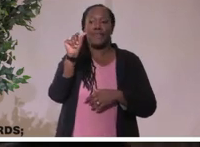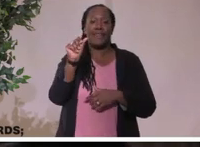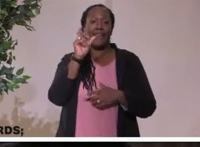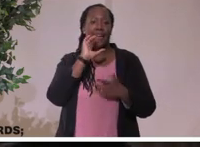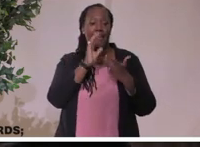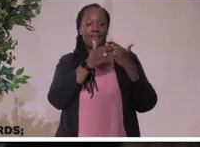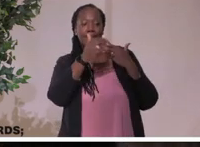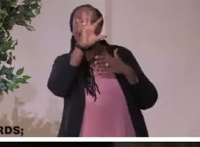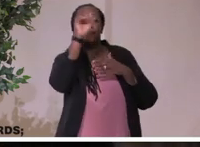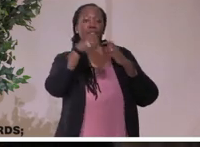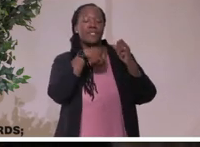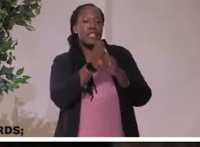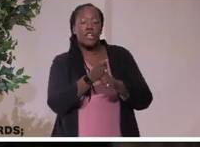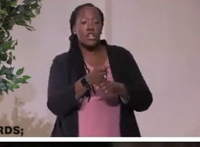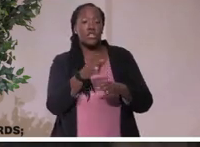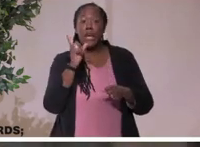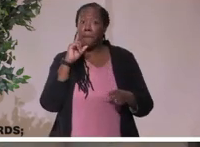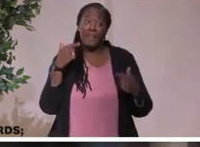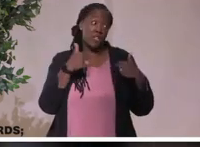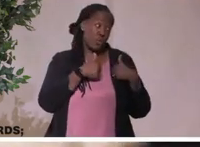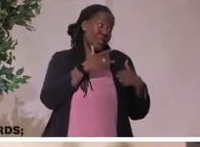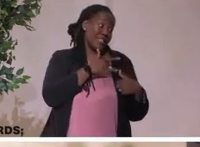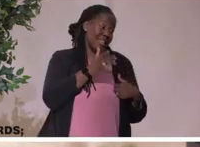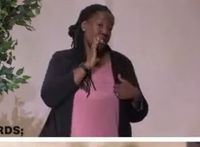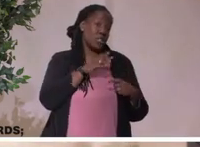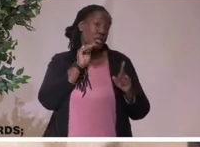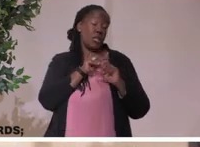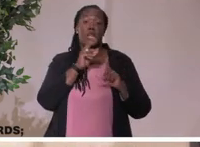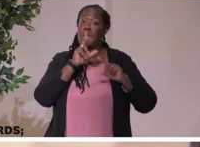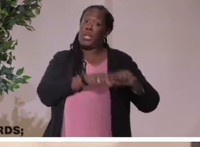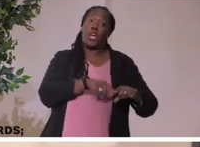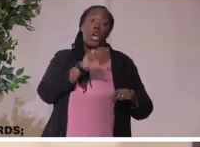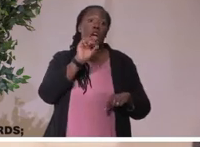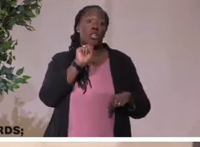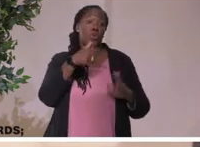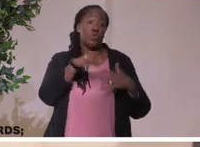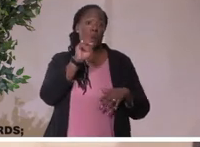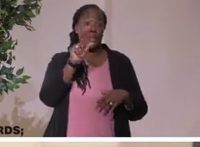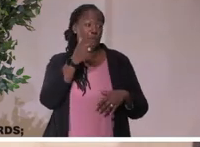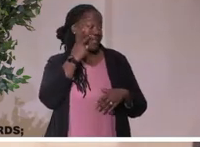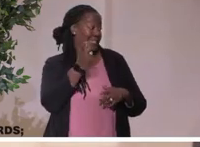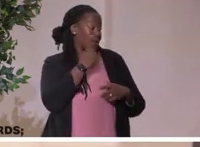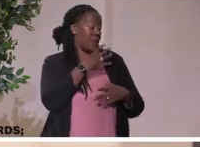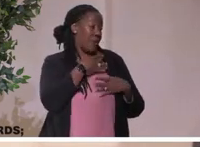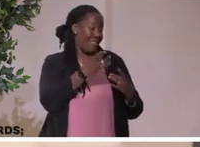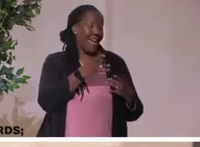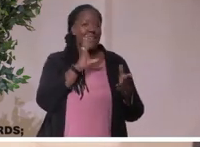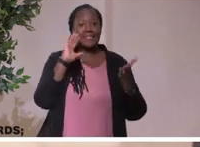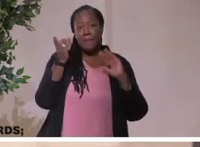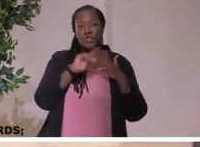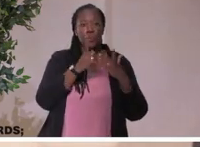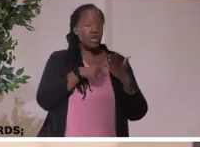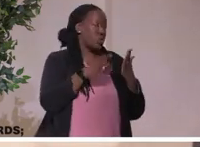50 years? Because no Sade, we tend to go to social media real quick when we see something we like, compared to what you buy, then what